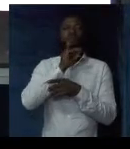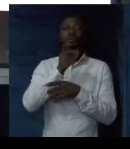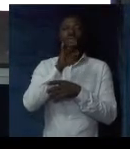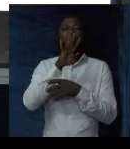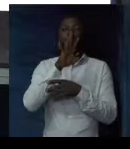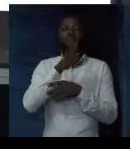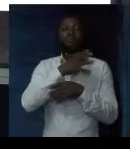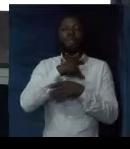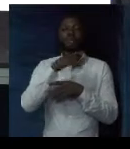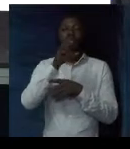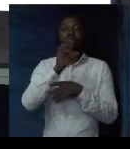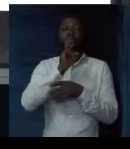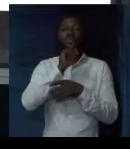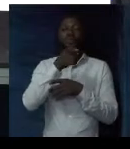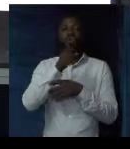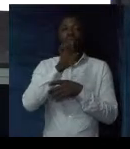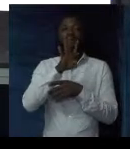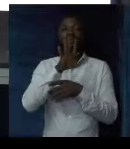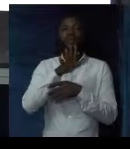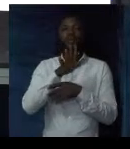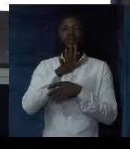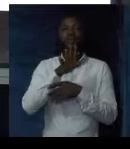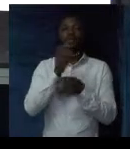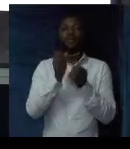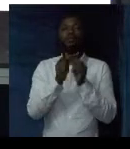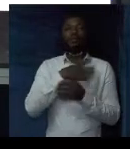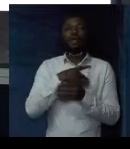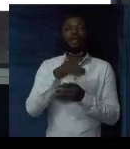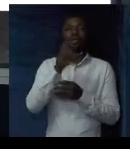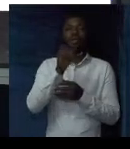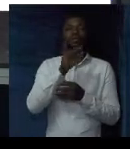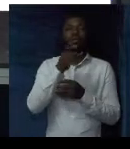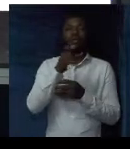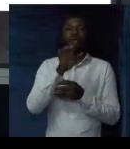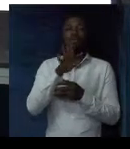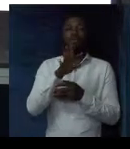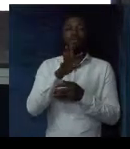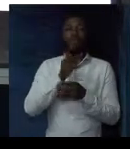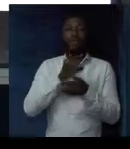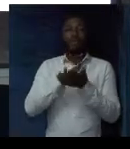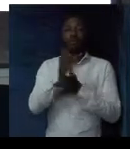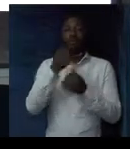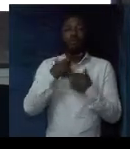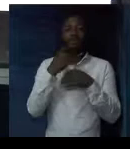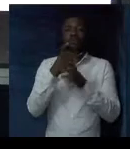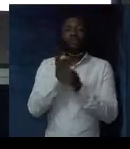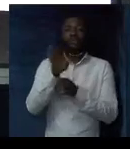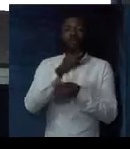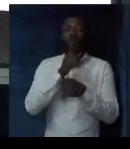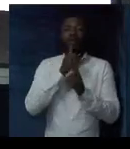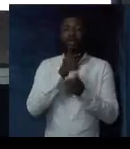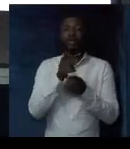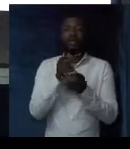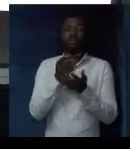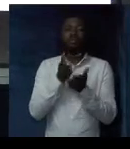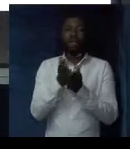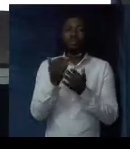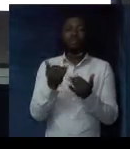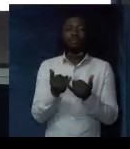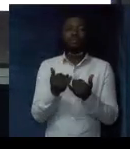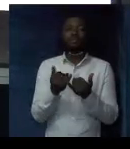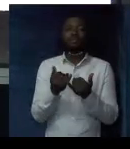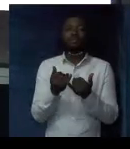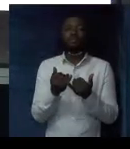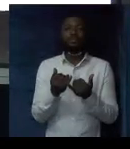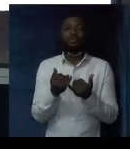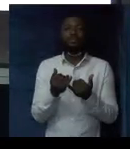one is R is 45 and S is 145. Which one is the correct option? I believe you have gotten your answer right about